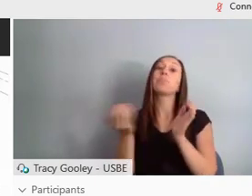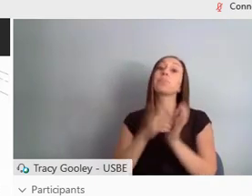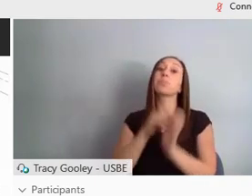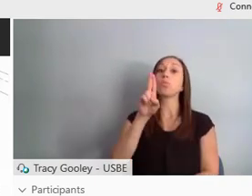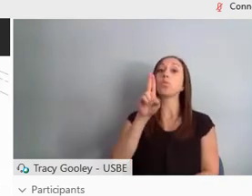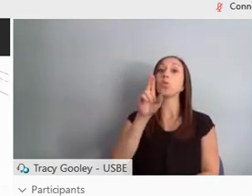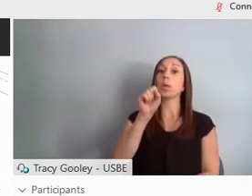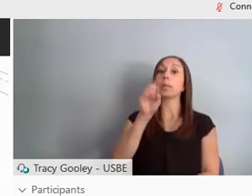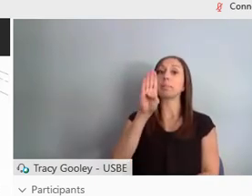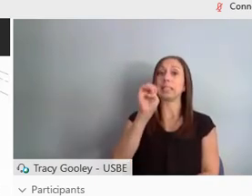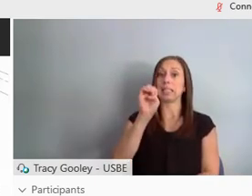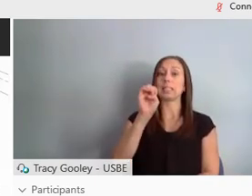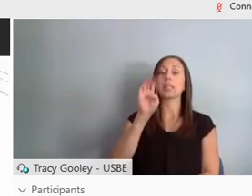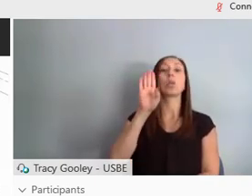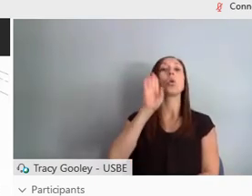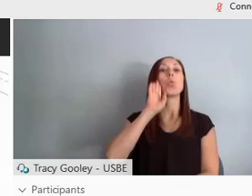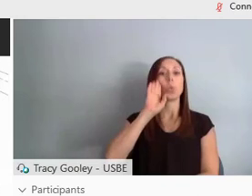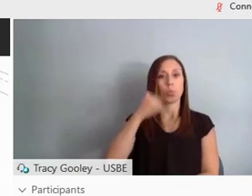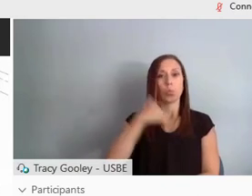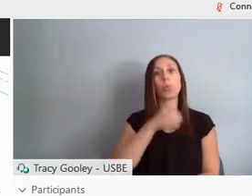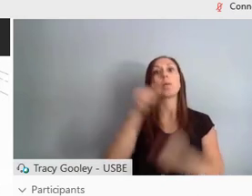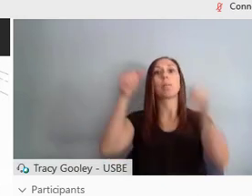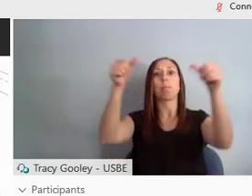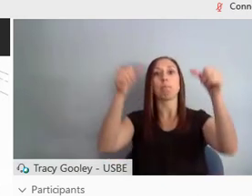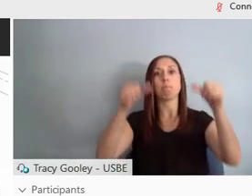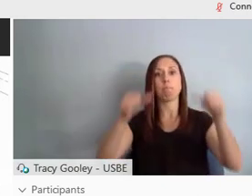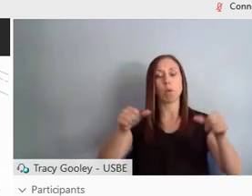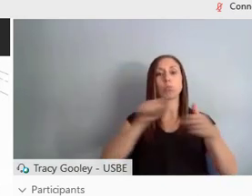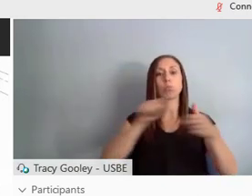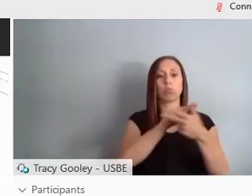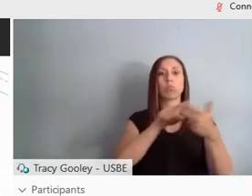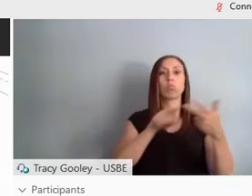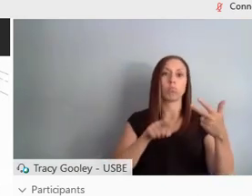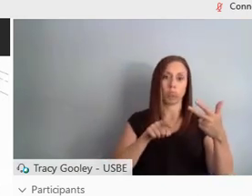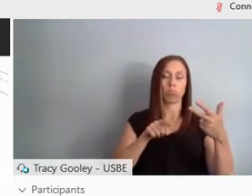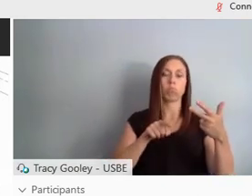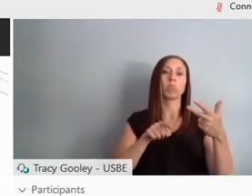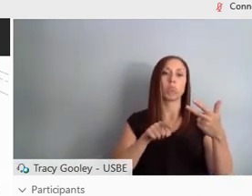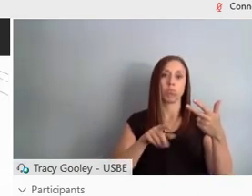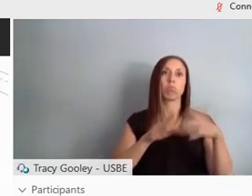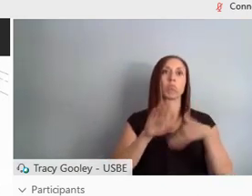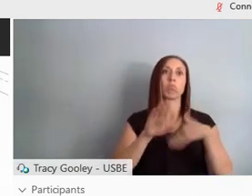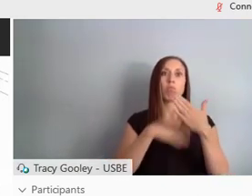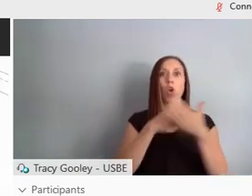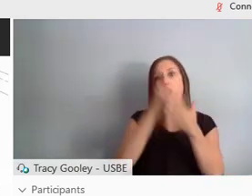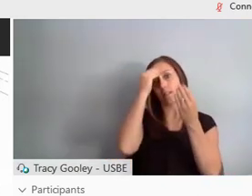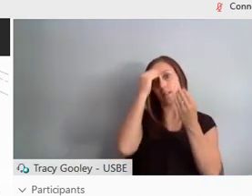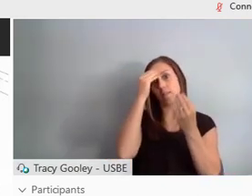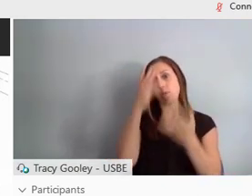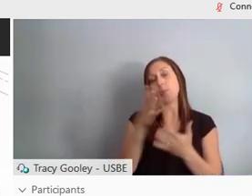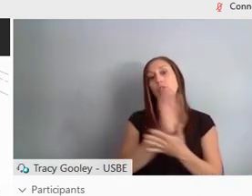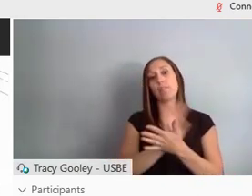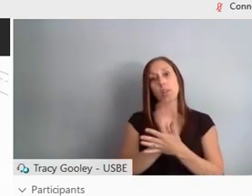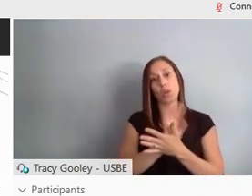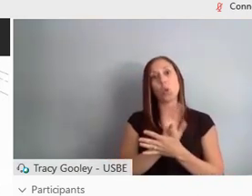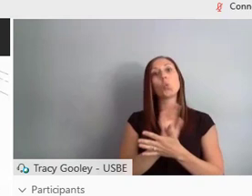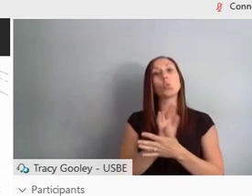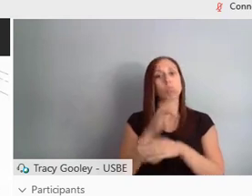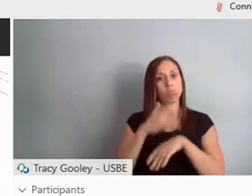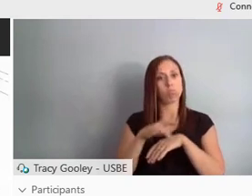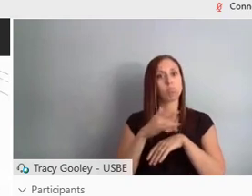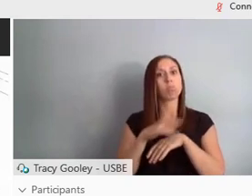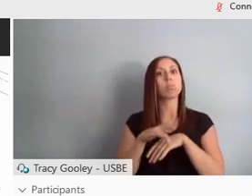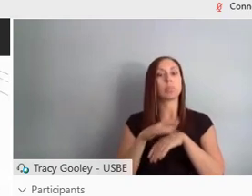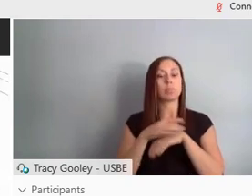USB website will have the PEEP entry, the PEEP exit, and the alt PEEP information